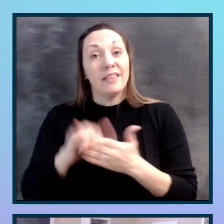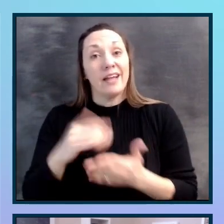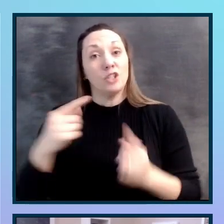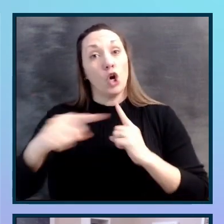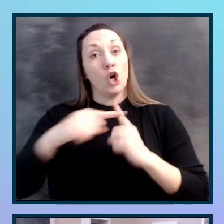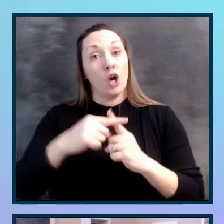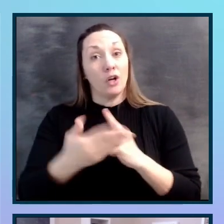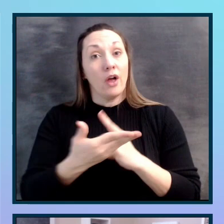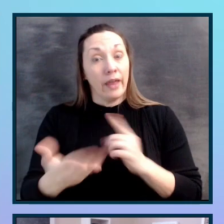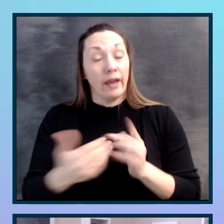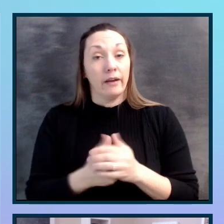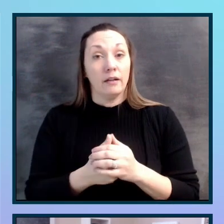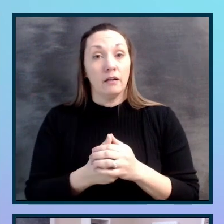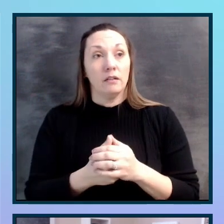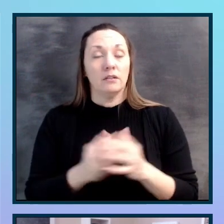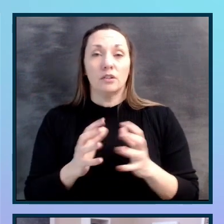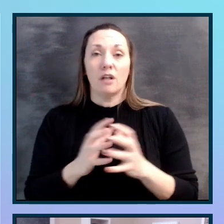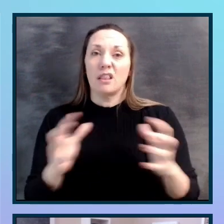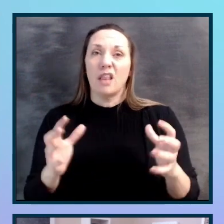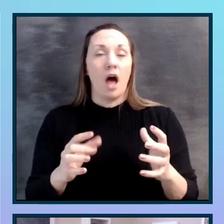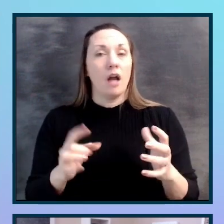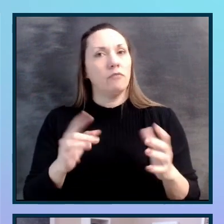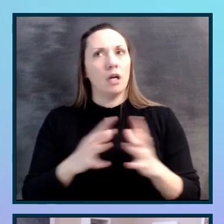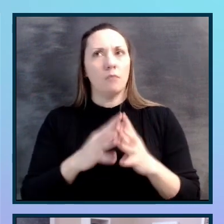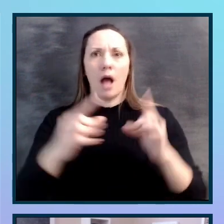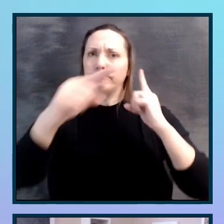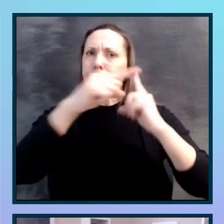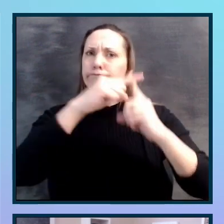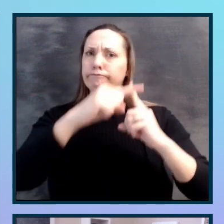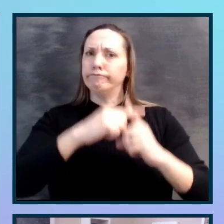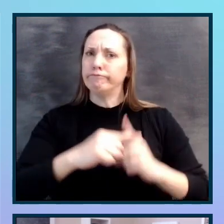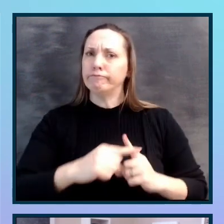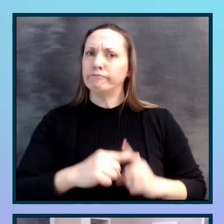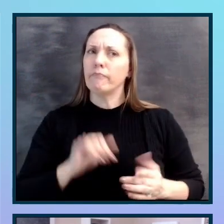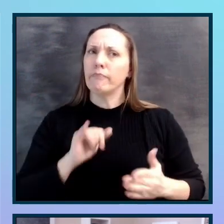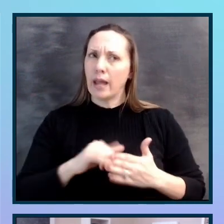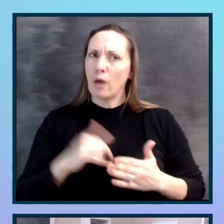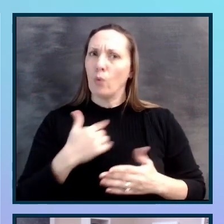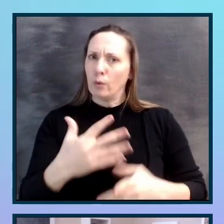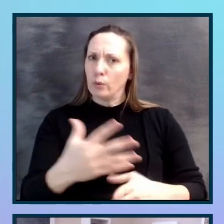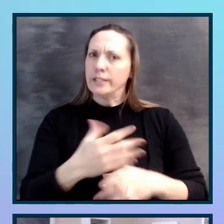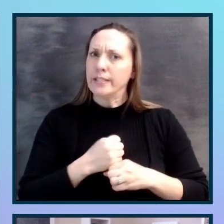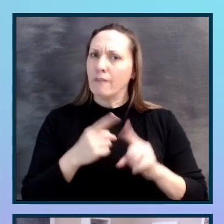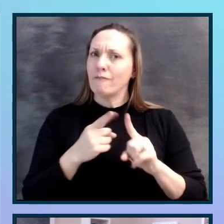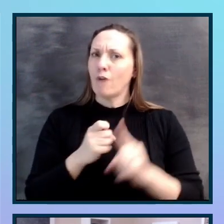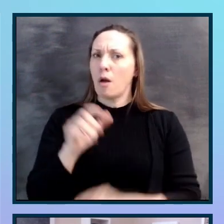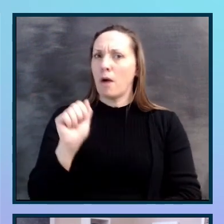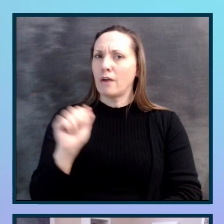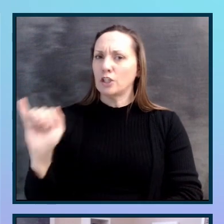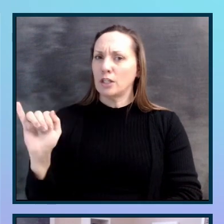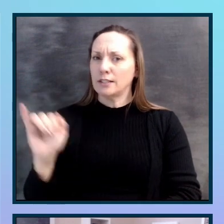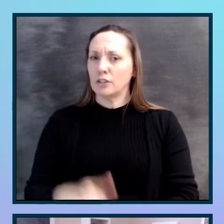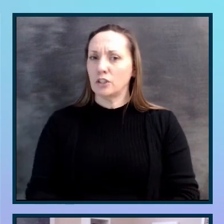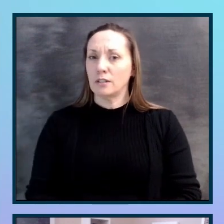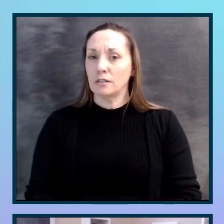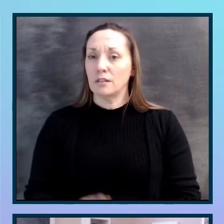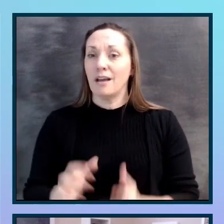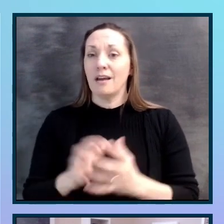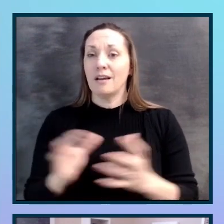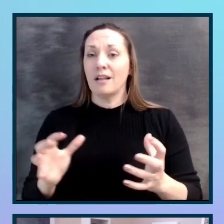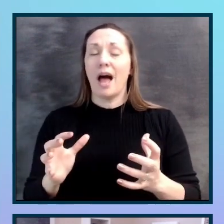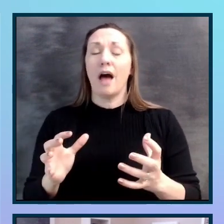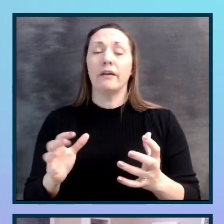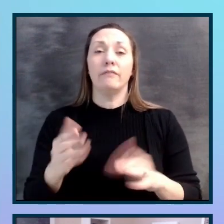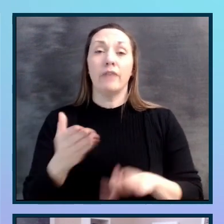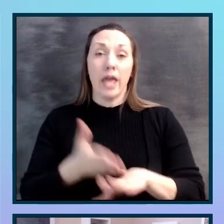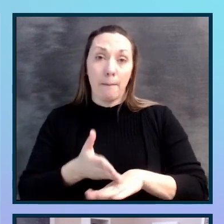thing. There are a lot of immense positives that we are getting from artificial intelligence and a lot of improvement